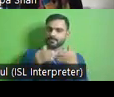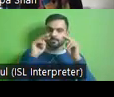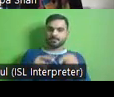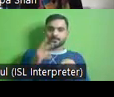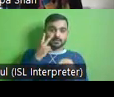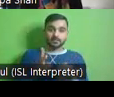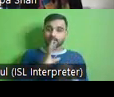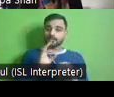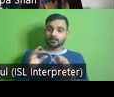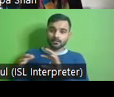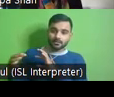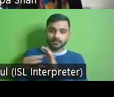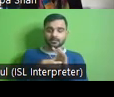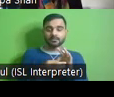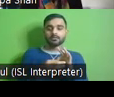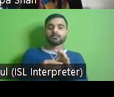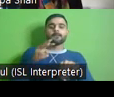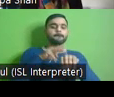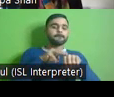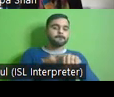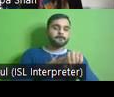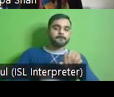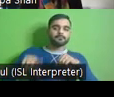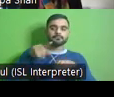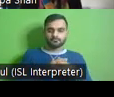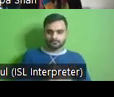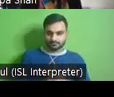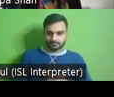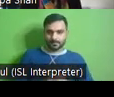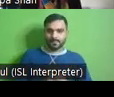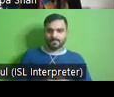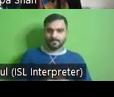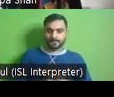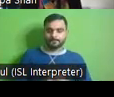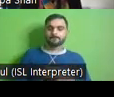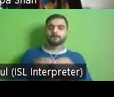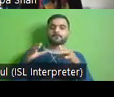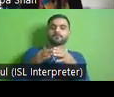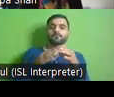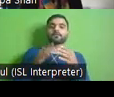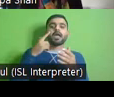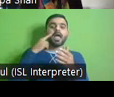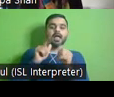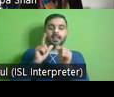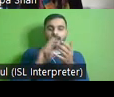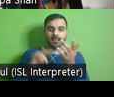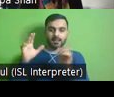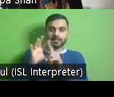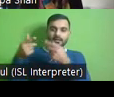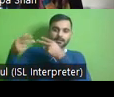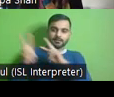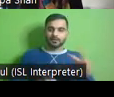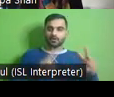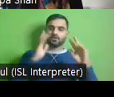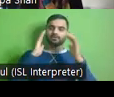also traced family members from the courtyards where I lived back into the tea plantations